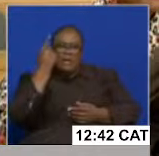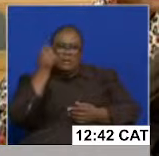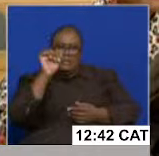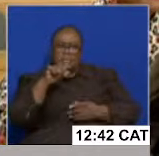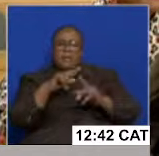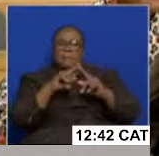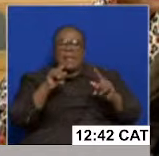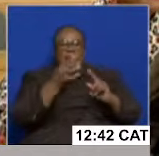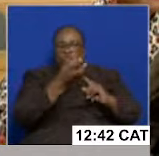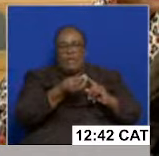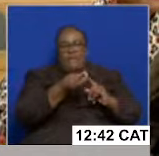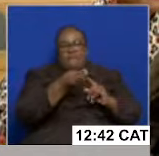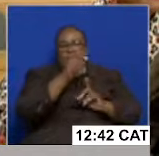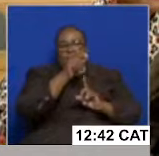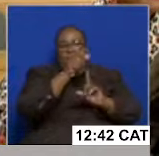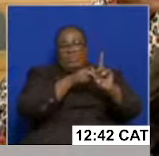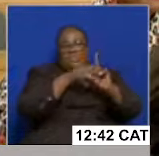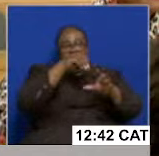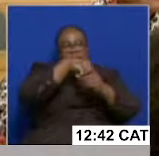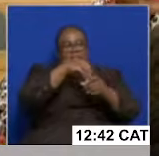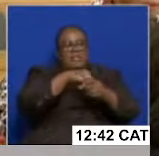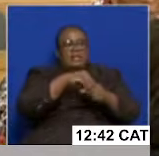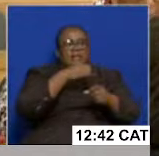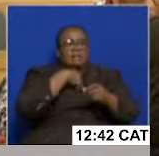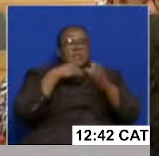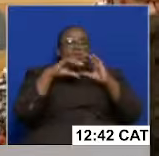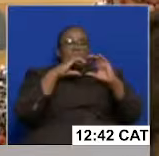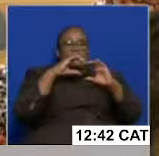for that person to help us. Thank you.